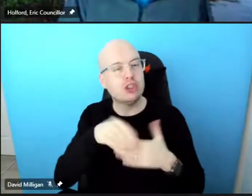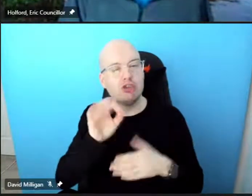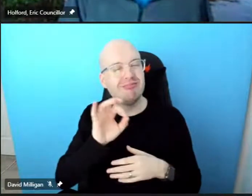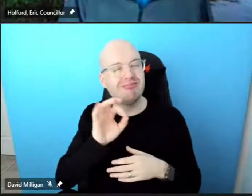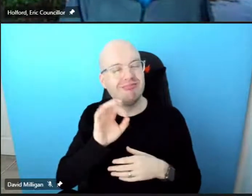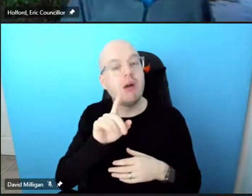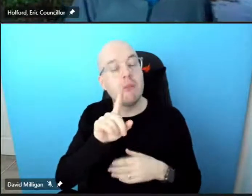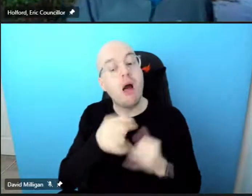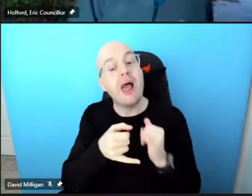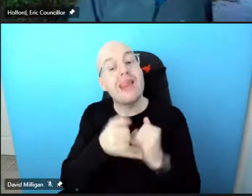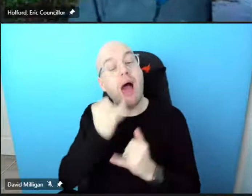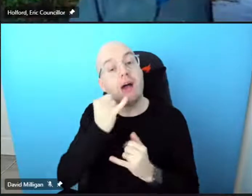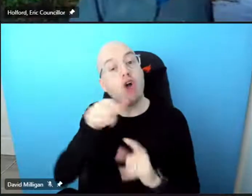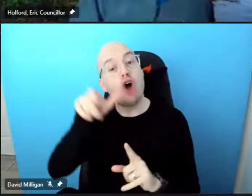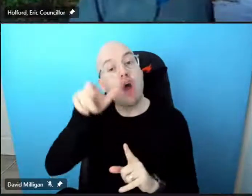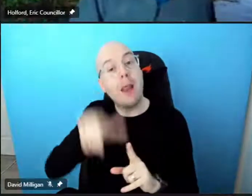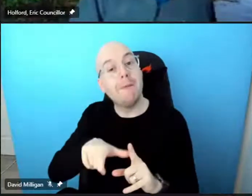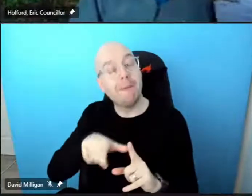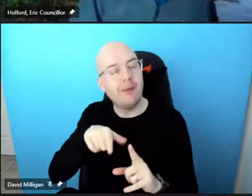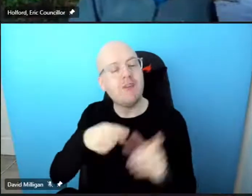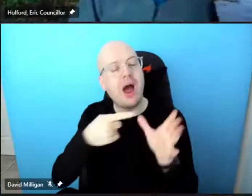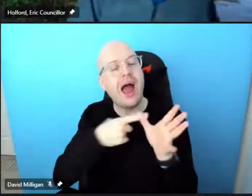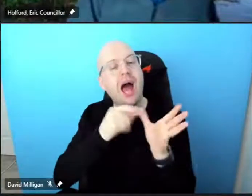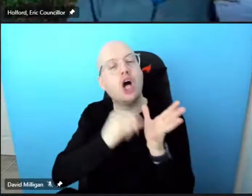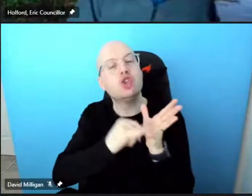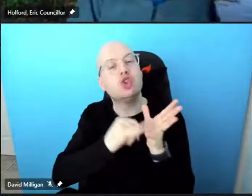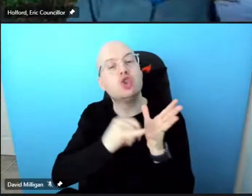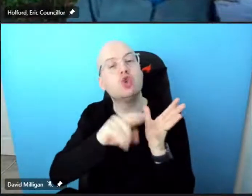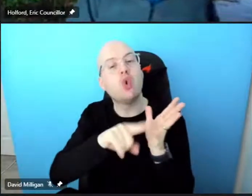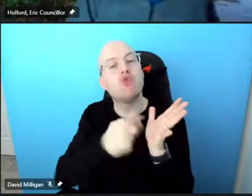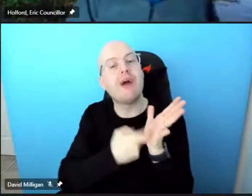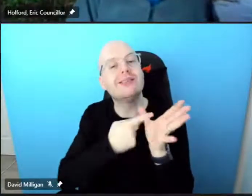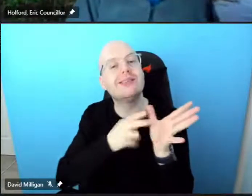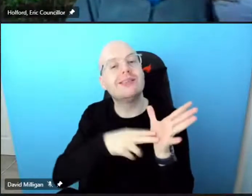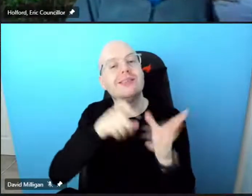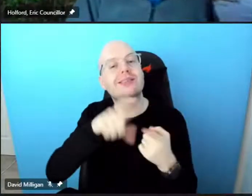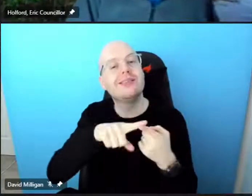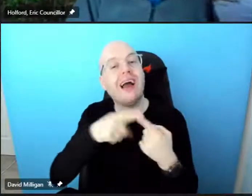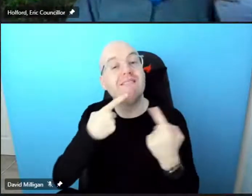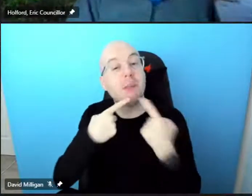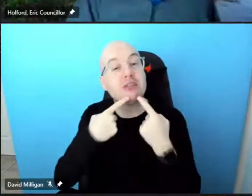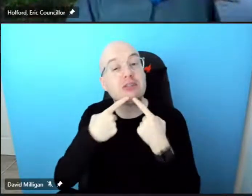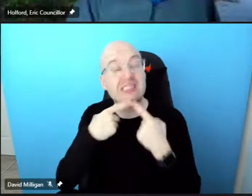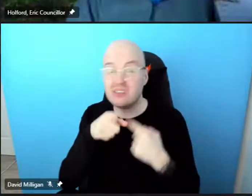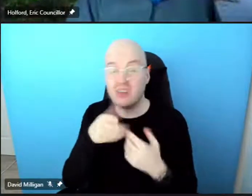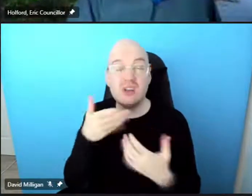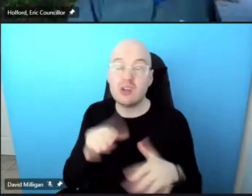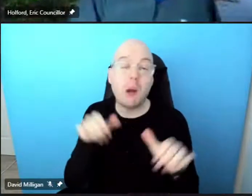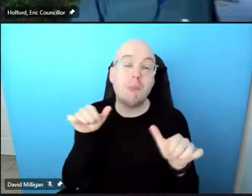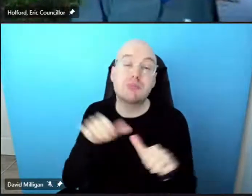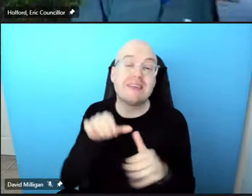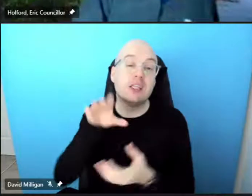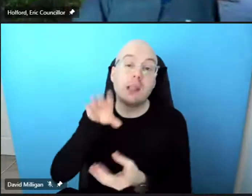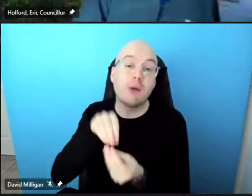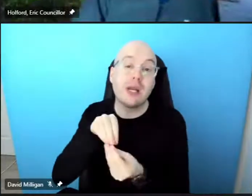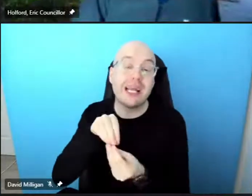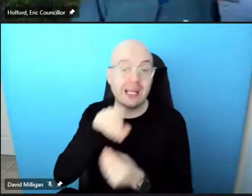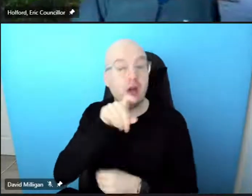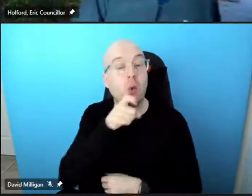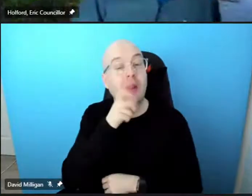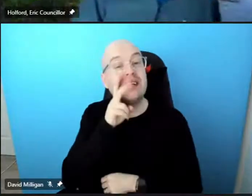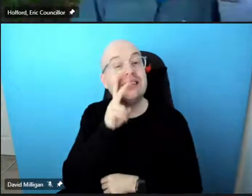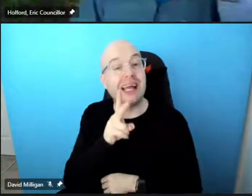assurance information, we've just tried to give you a brief summary of the output from the work. So you'll see we did some work for external